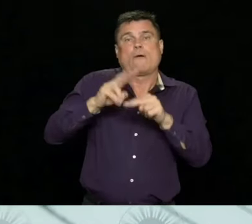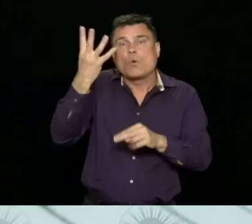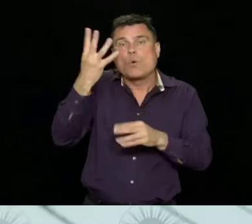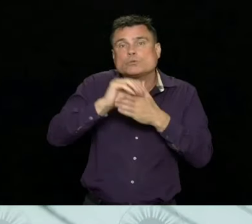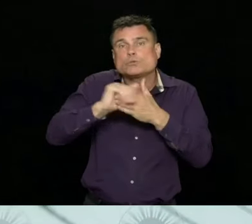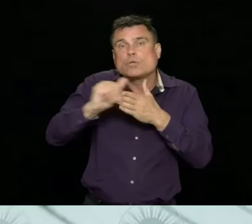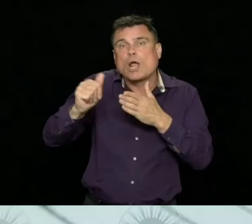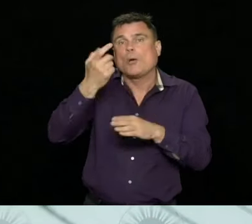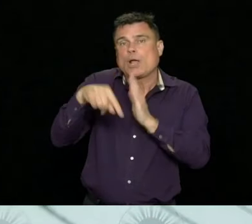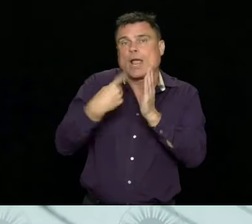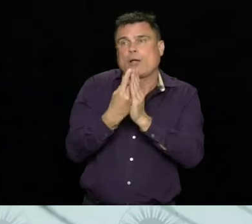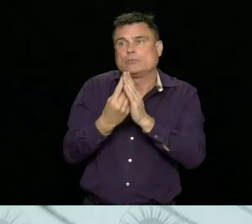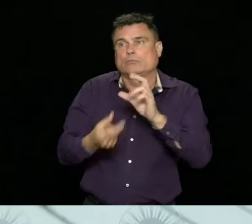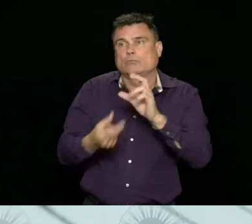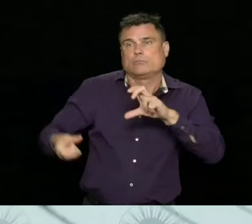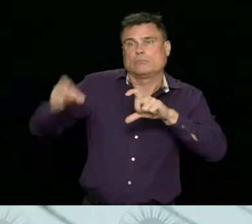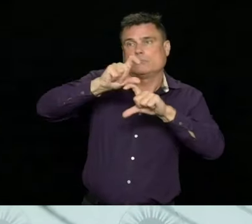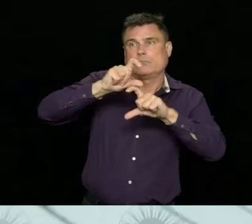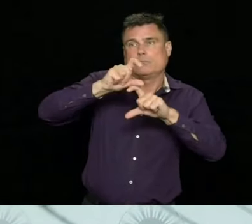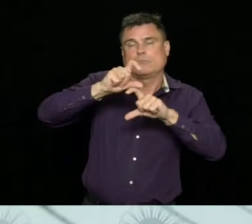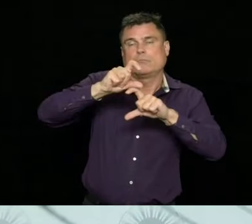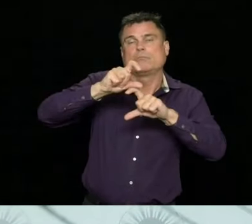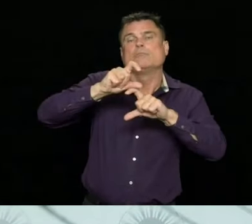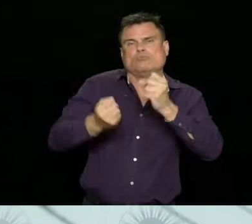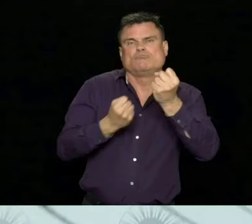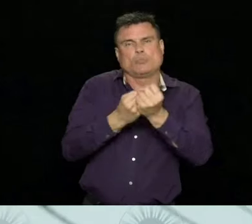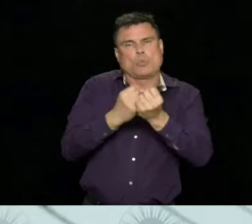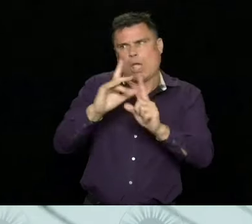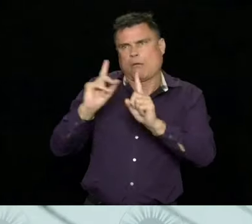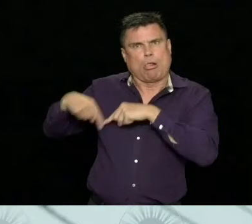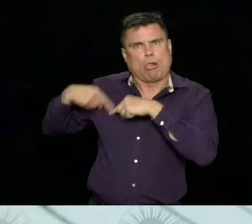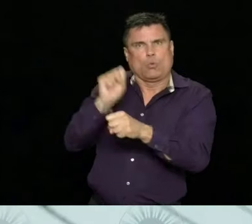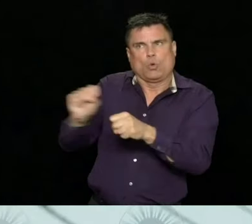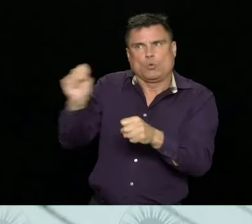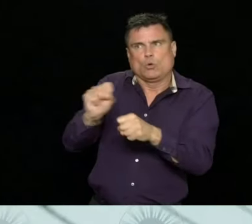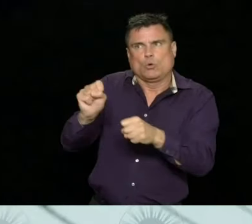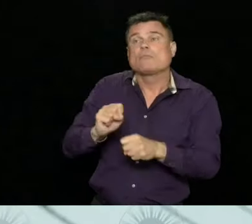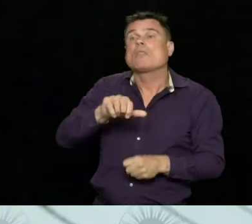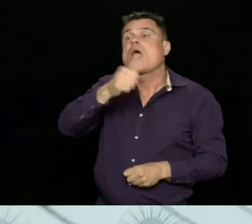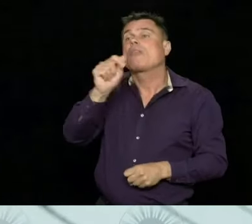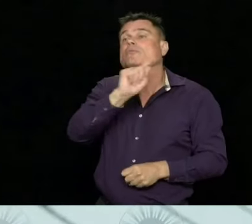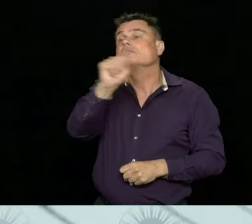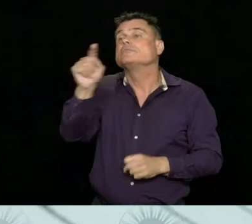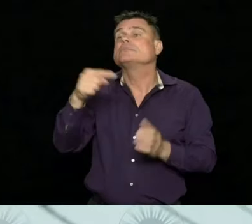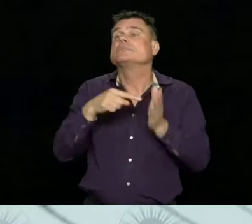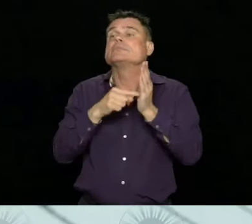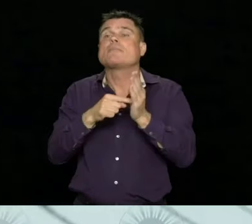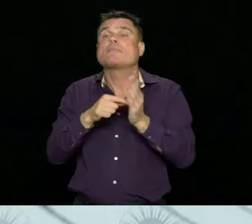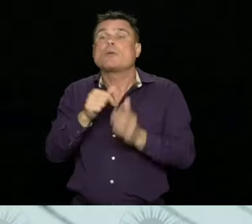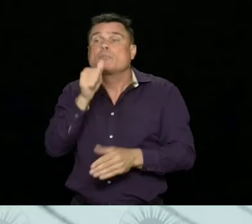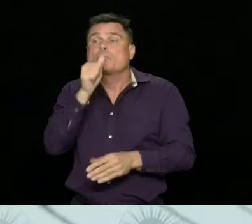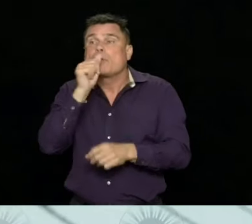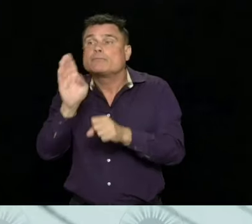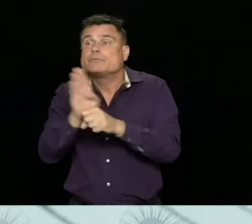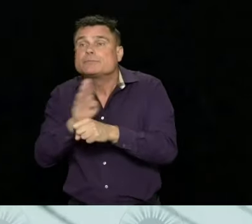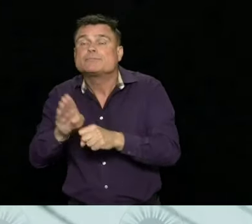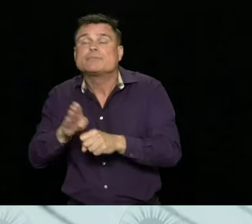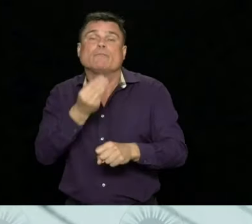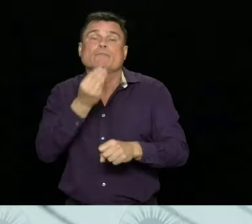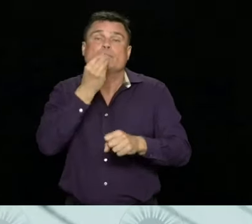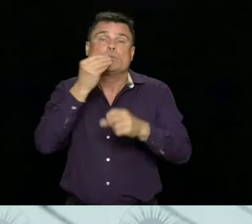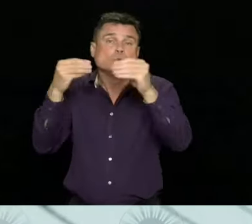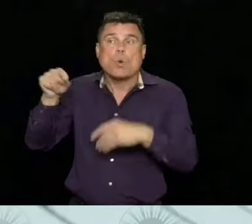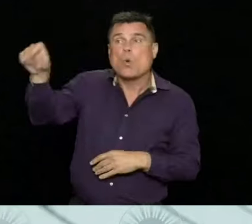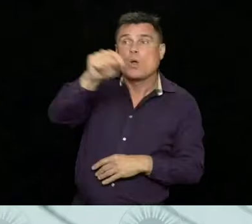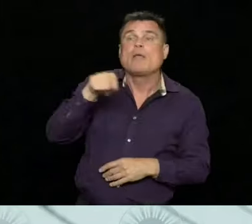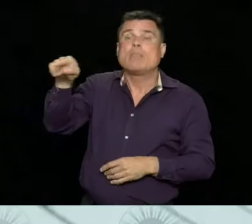other private businesses like groceries. They on their own have bumped the wages for their workers to